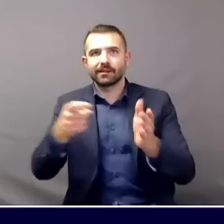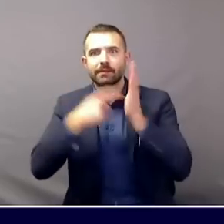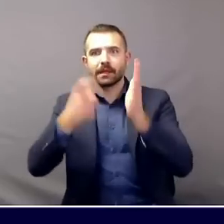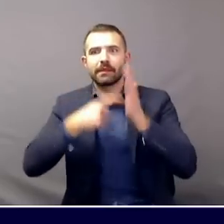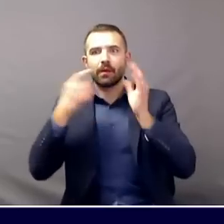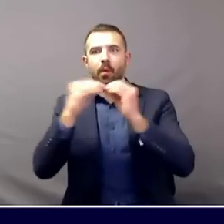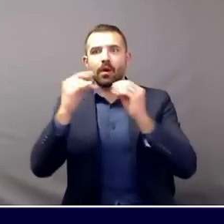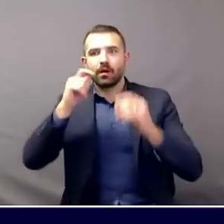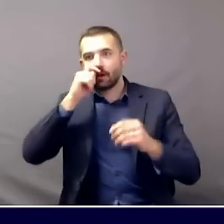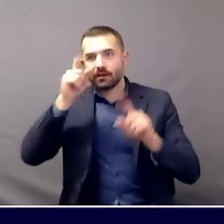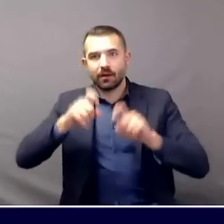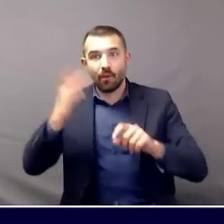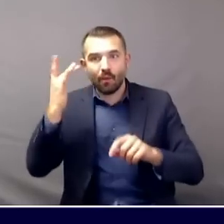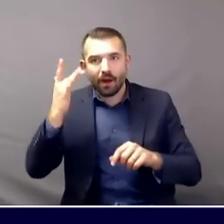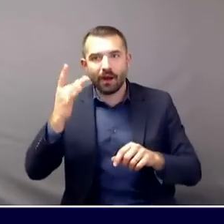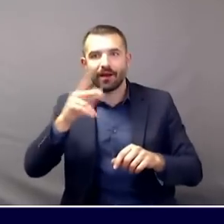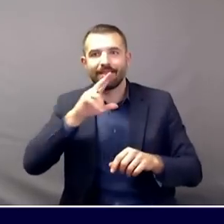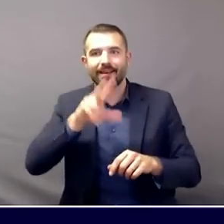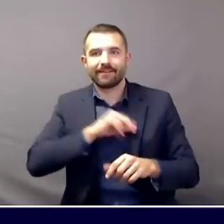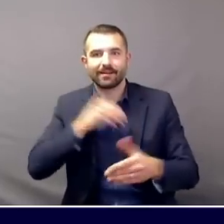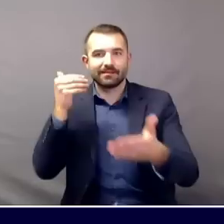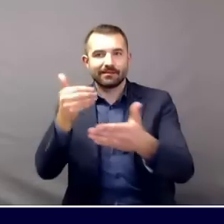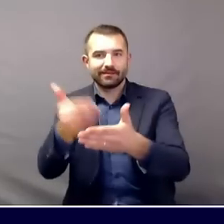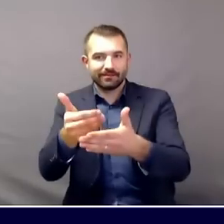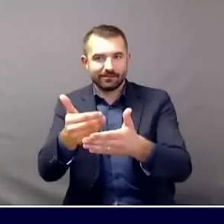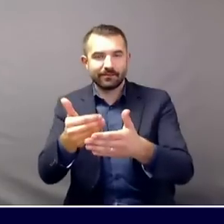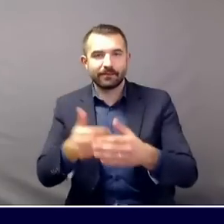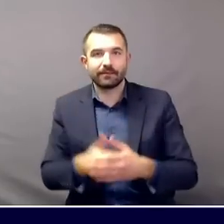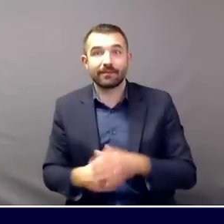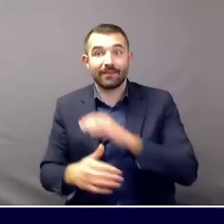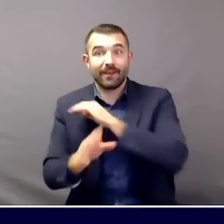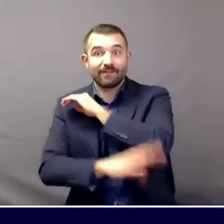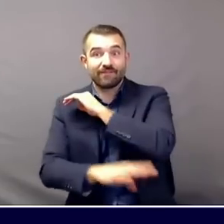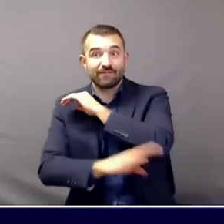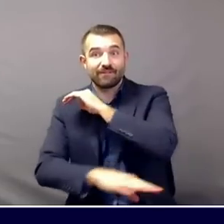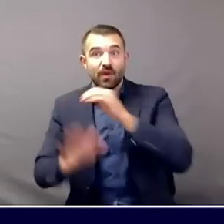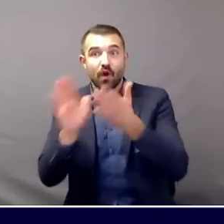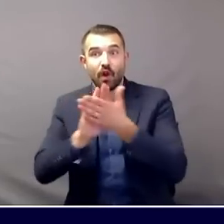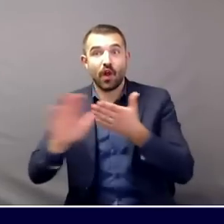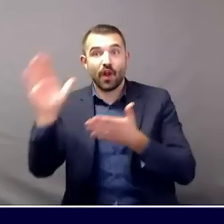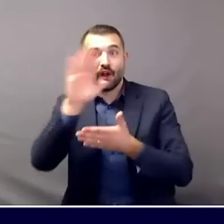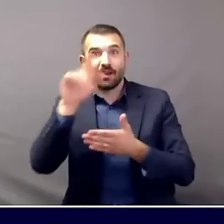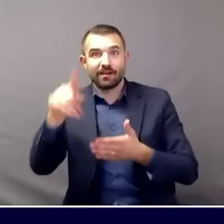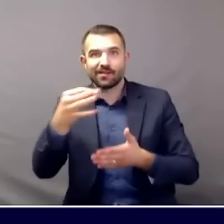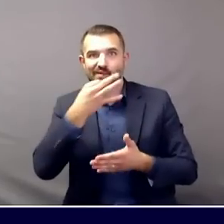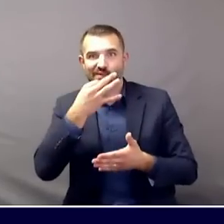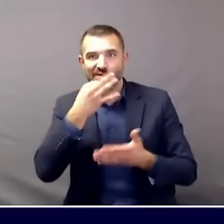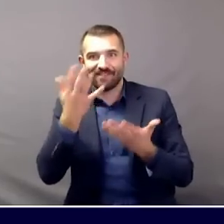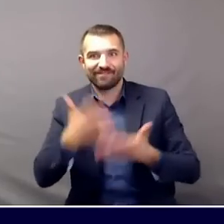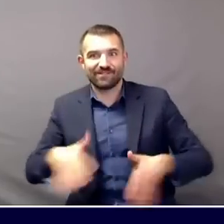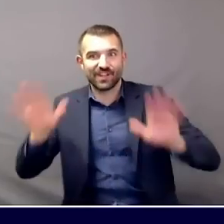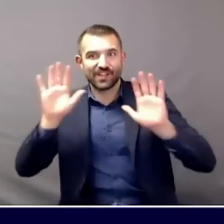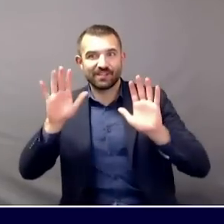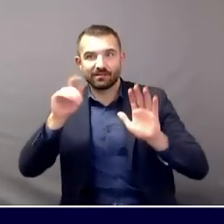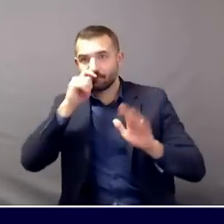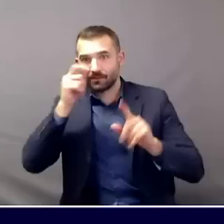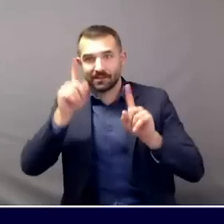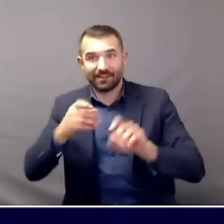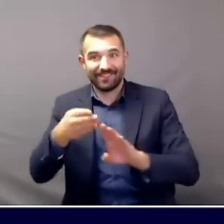it is the end of the fall semester for a lot of higher education facility or higher